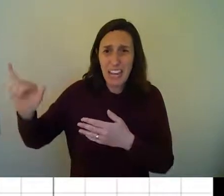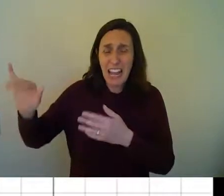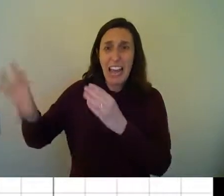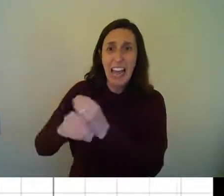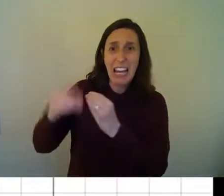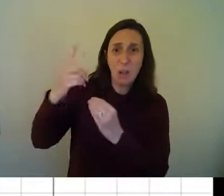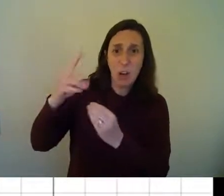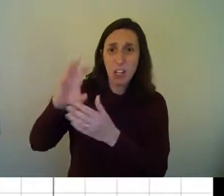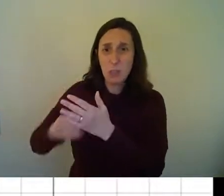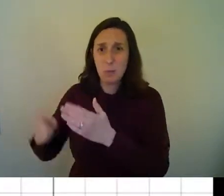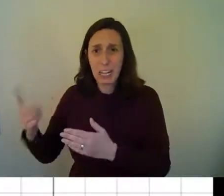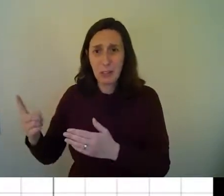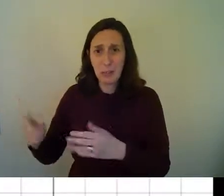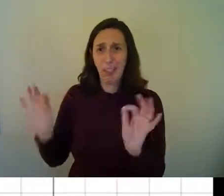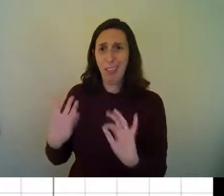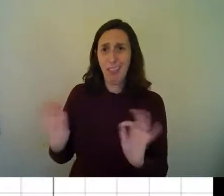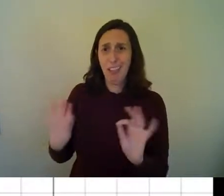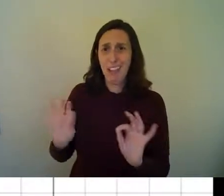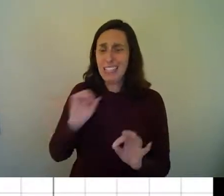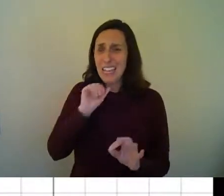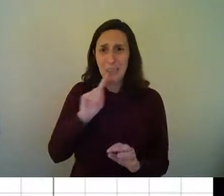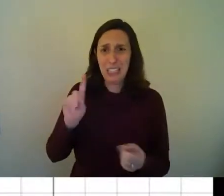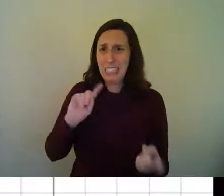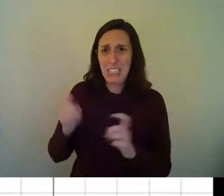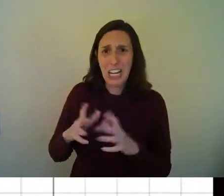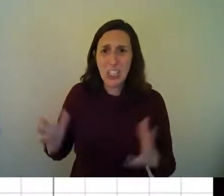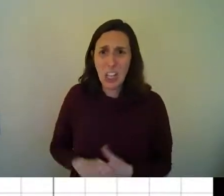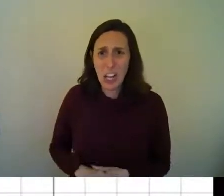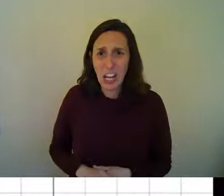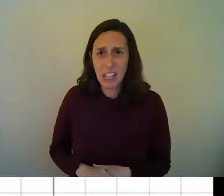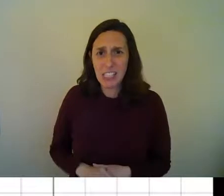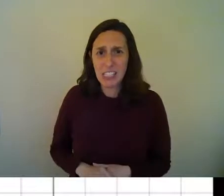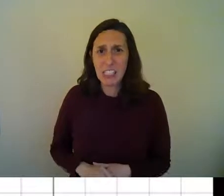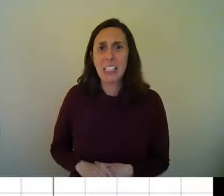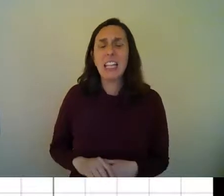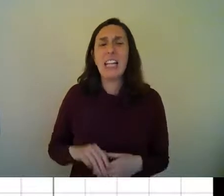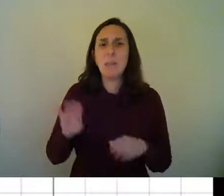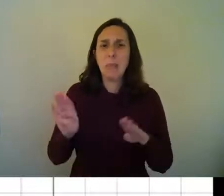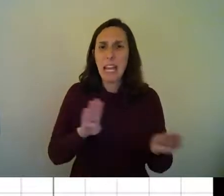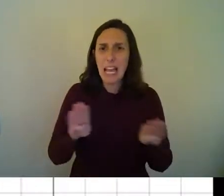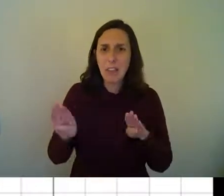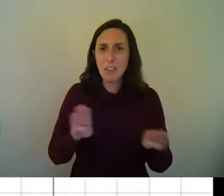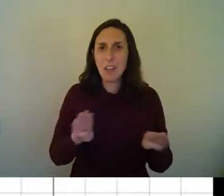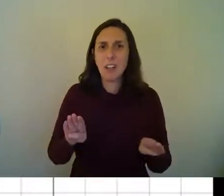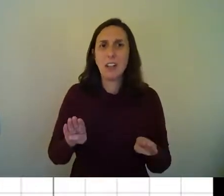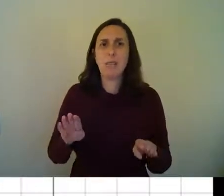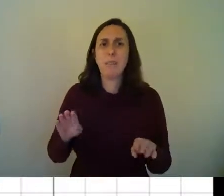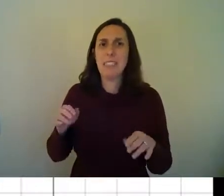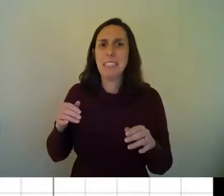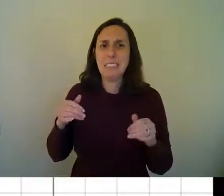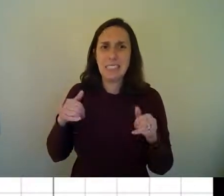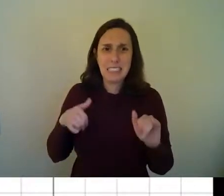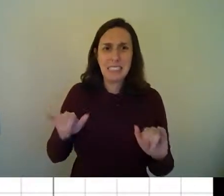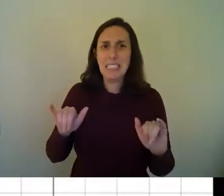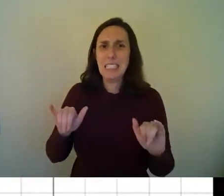from infinity doesn't change anything. Its behavior is approaching this